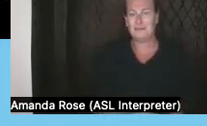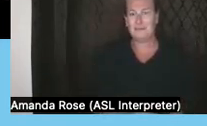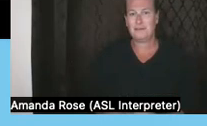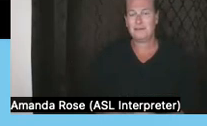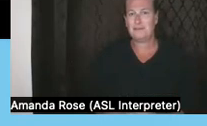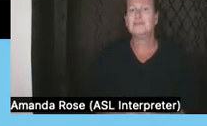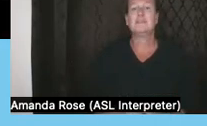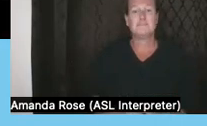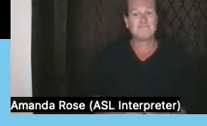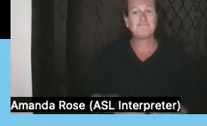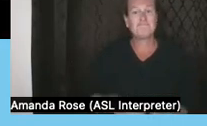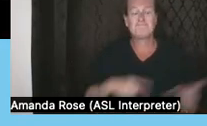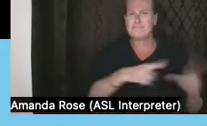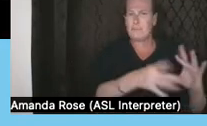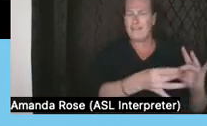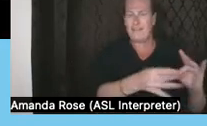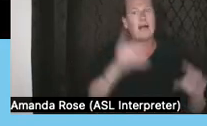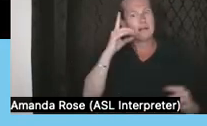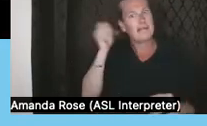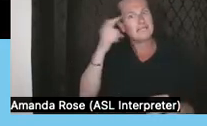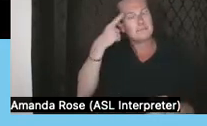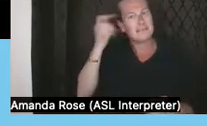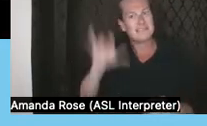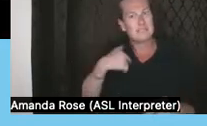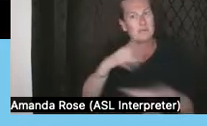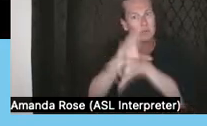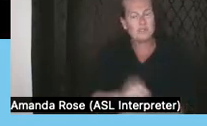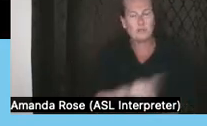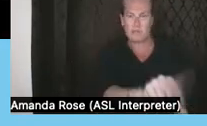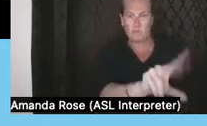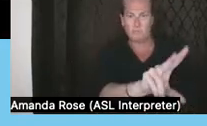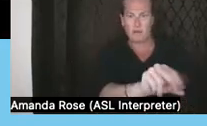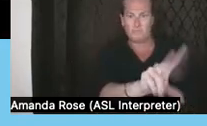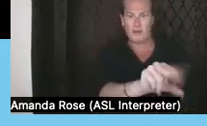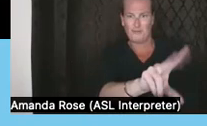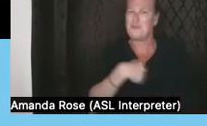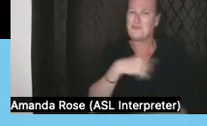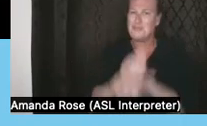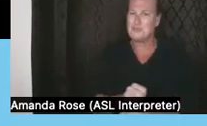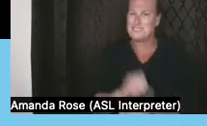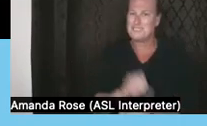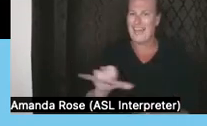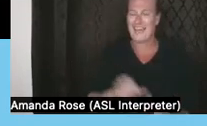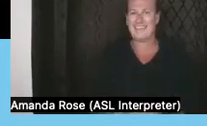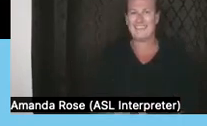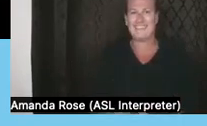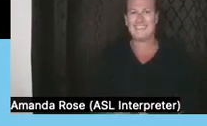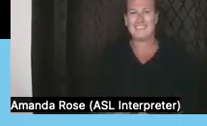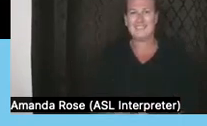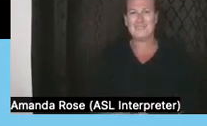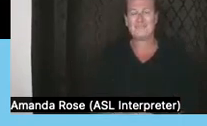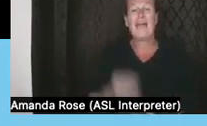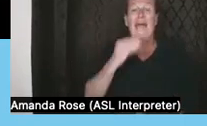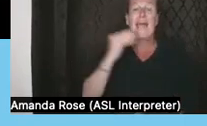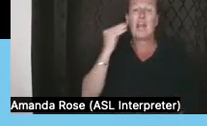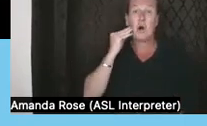Absolutely, because that's what we're used to. Yeah, absolutely, because that's what we're used to. Thing I always struggle at home is like, that's not available